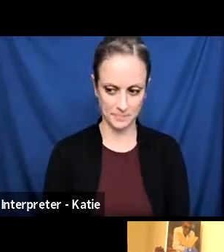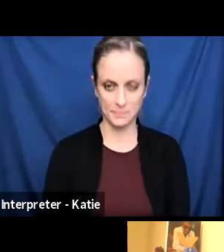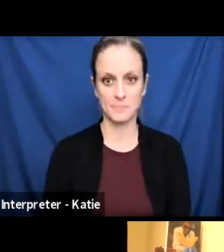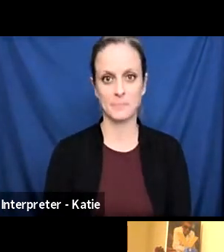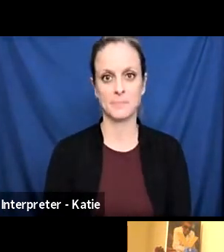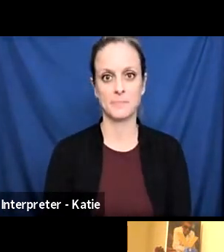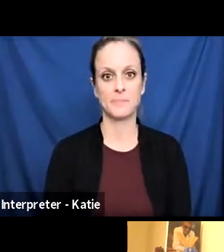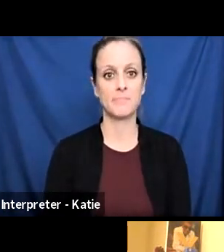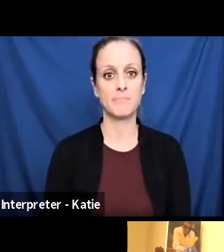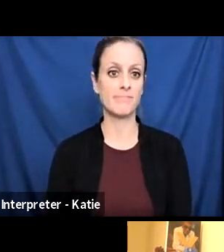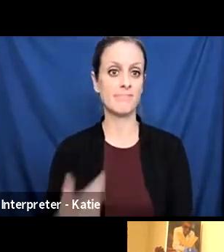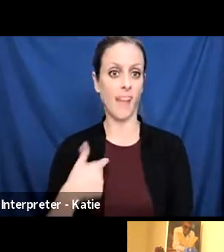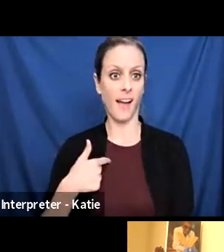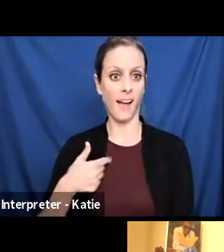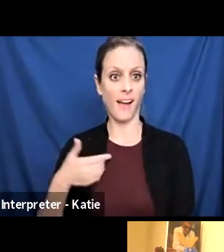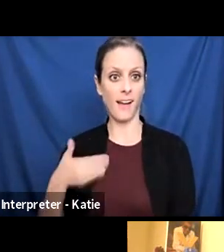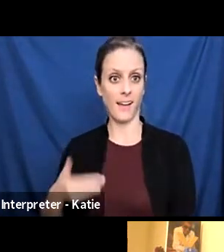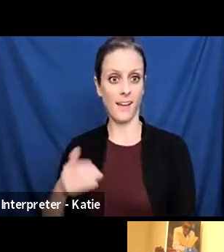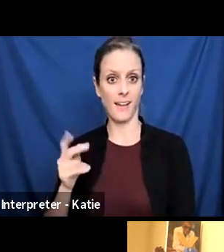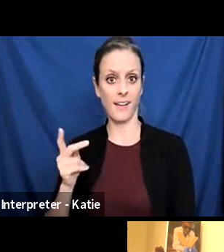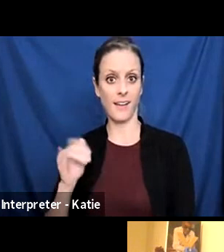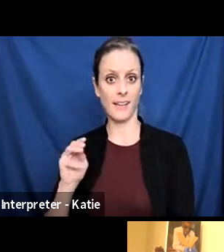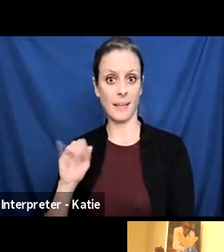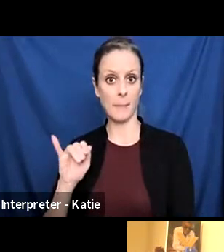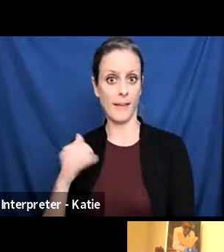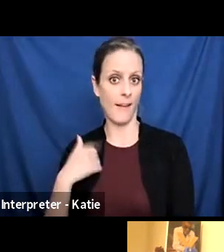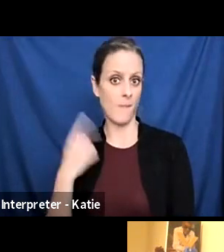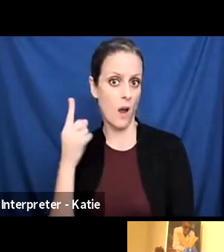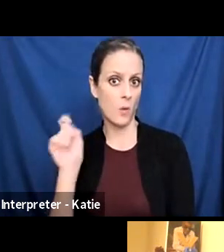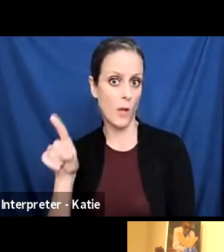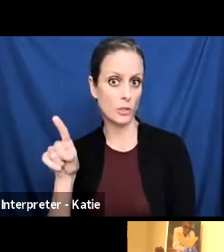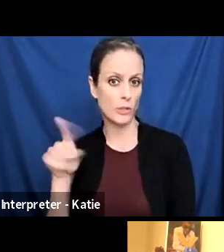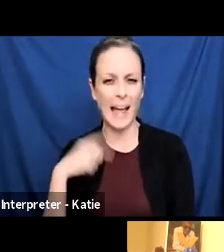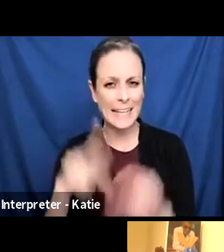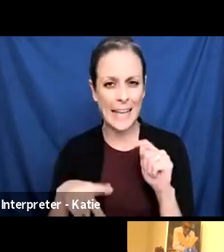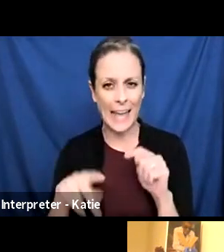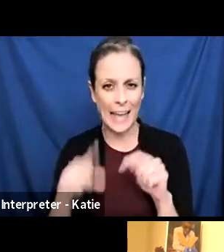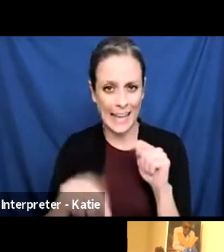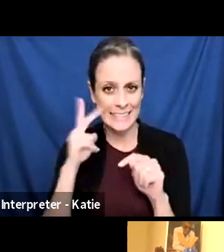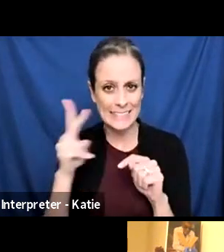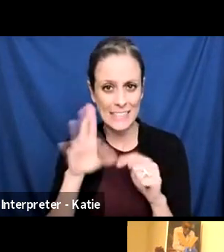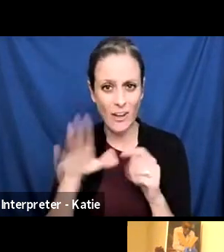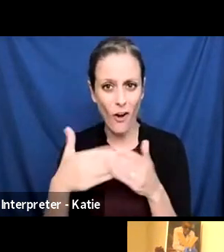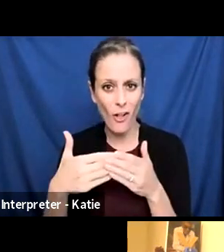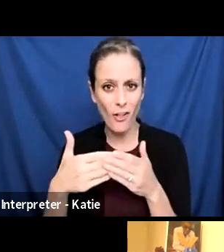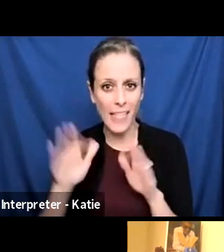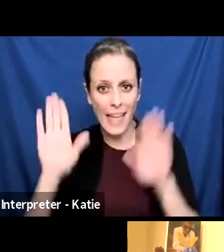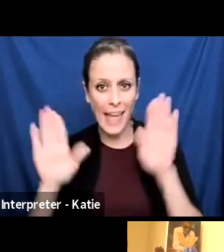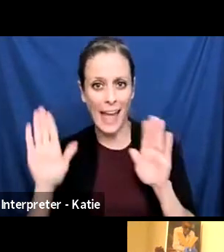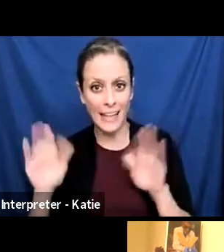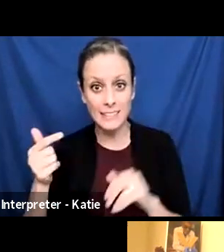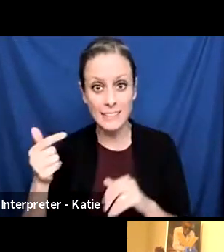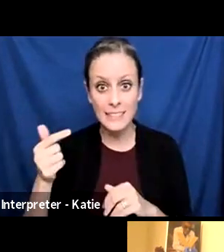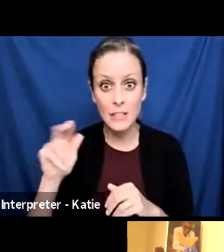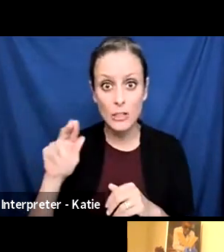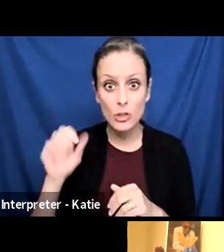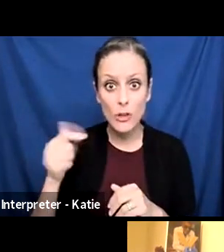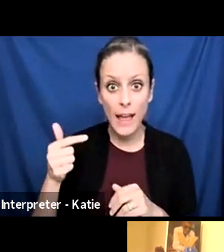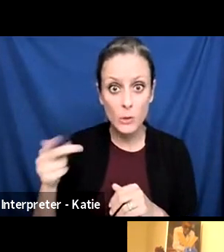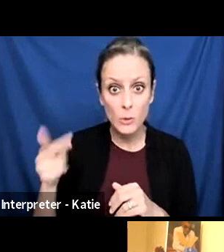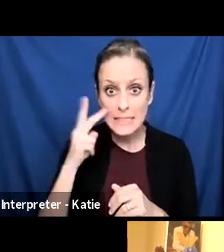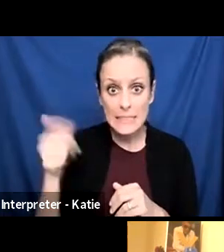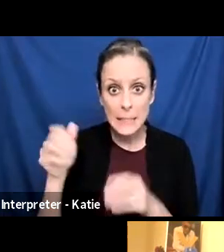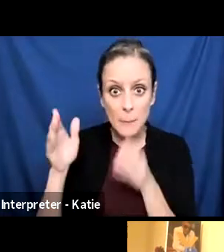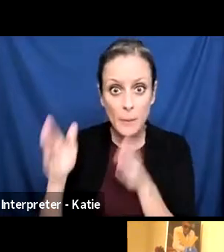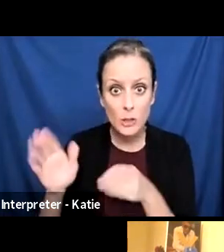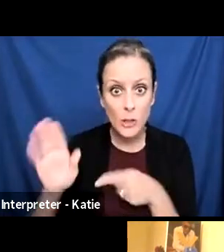Well, I have one question, and I can't see all the hands. Greg, do you see any questions? Any